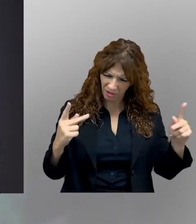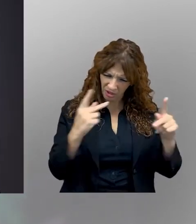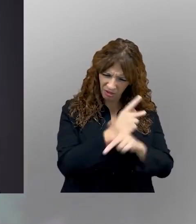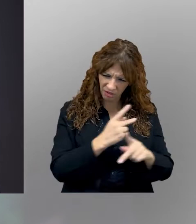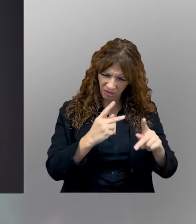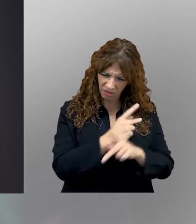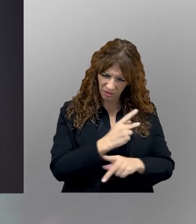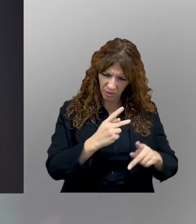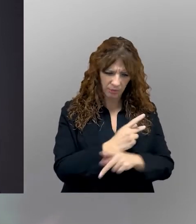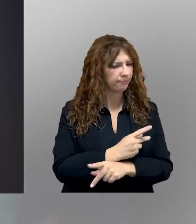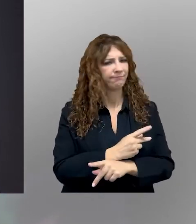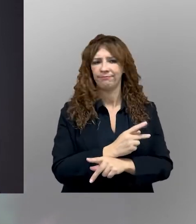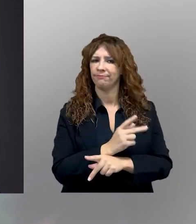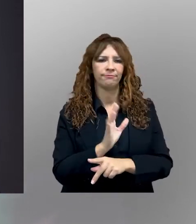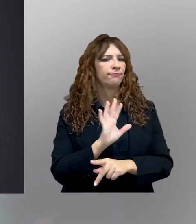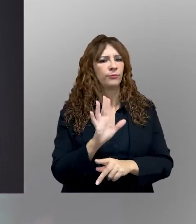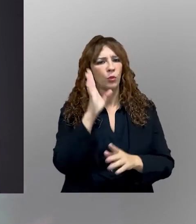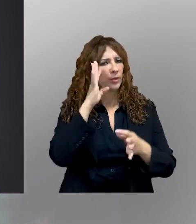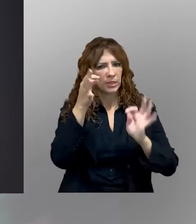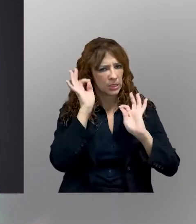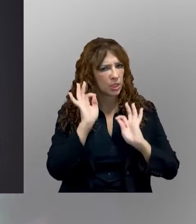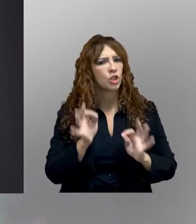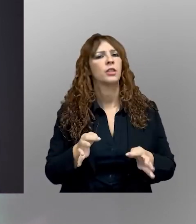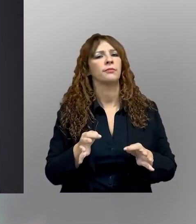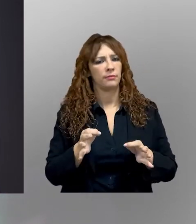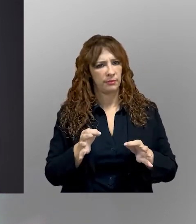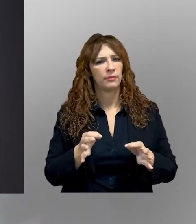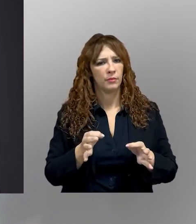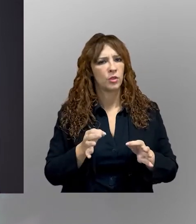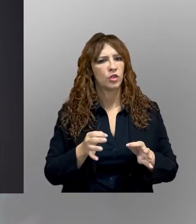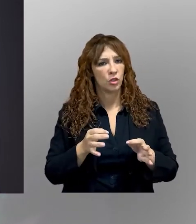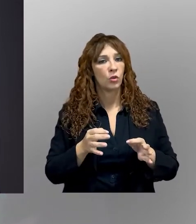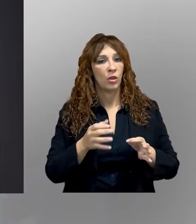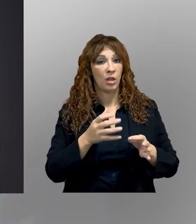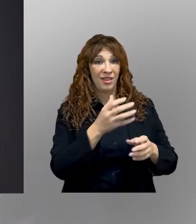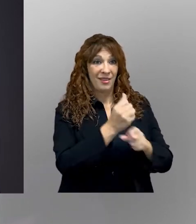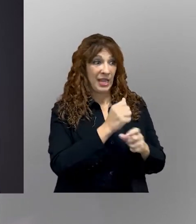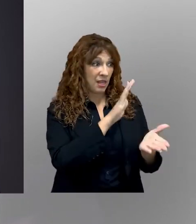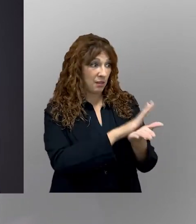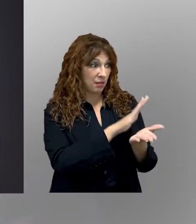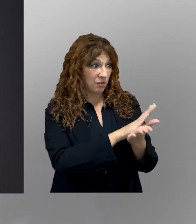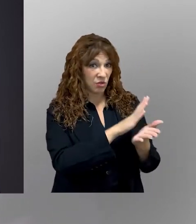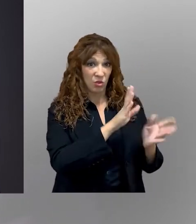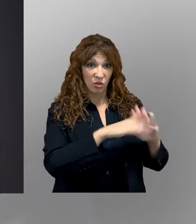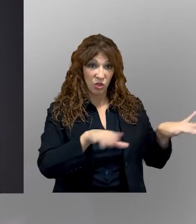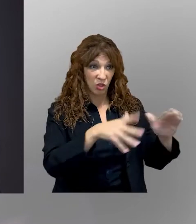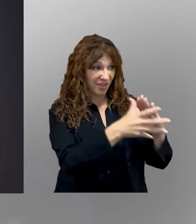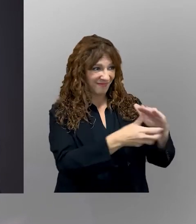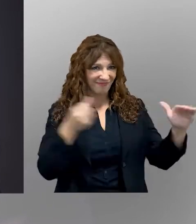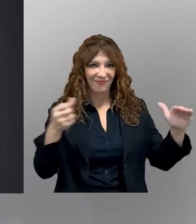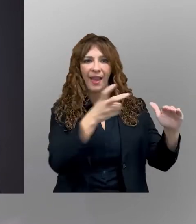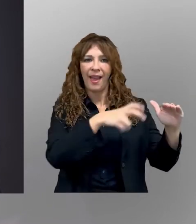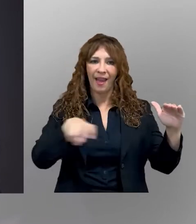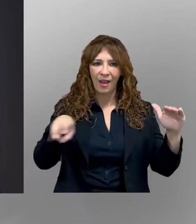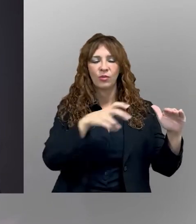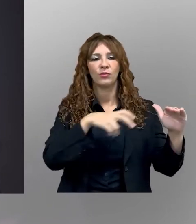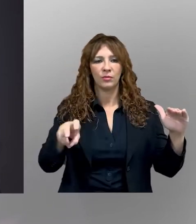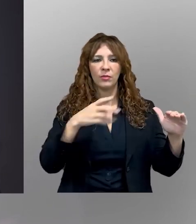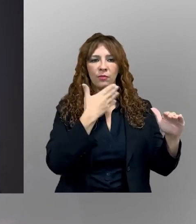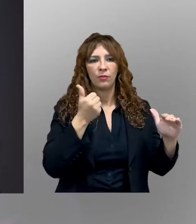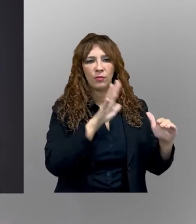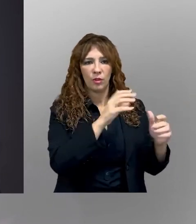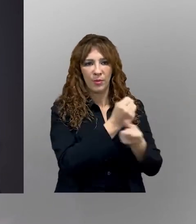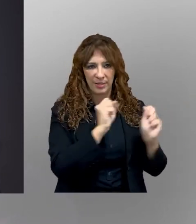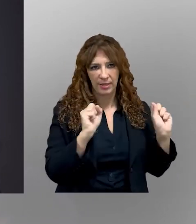escalate, we made the decision to begin transitioning children out for their